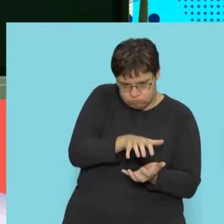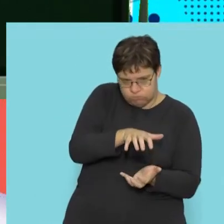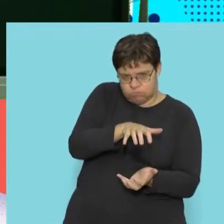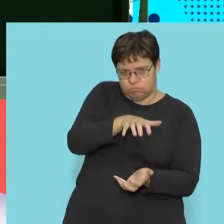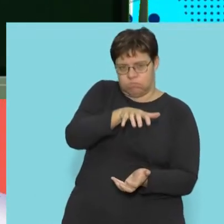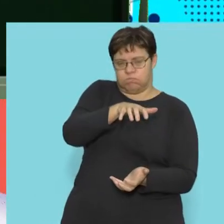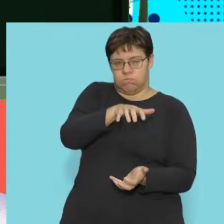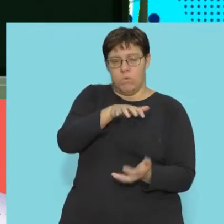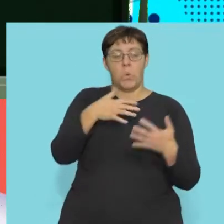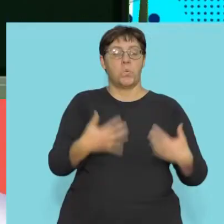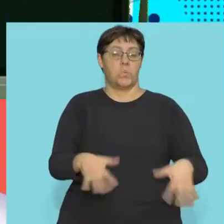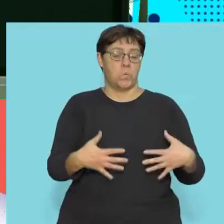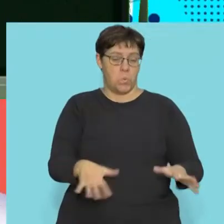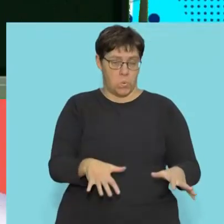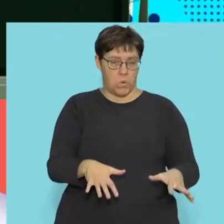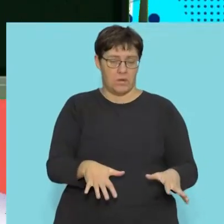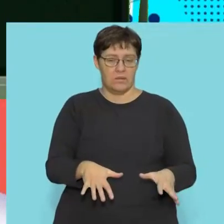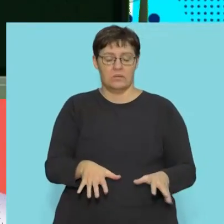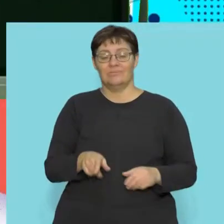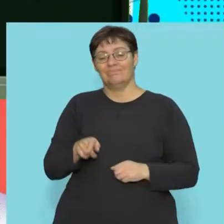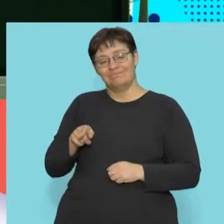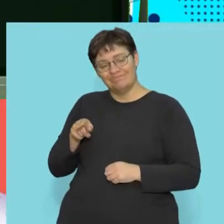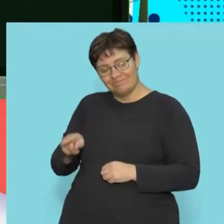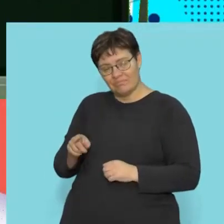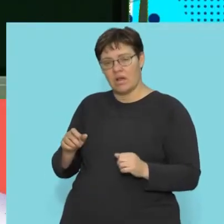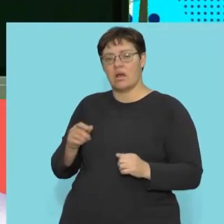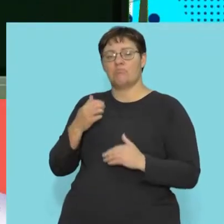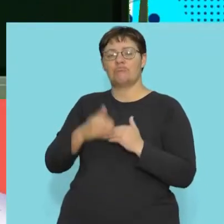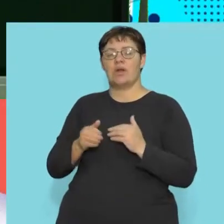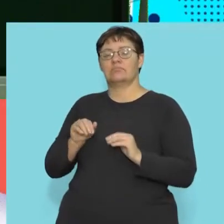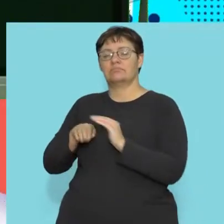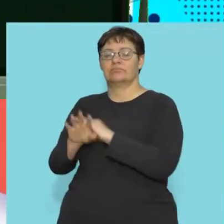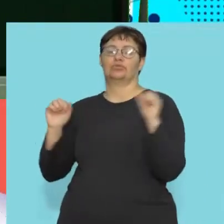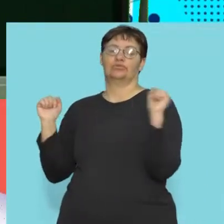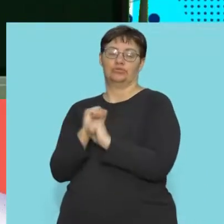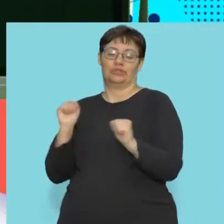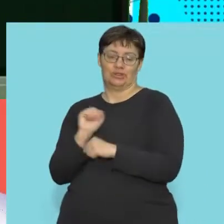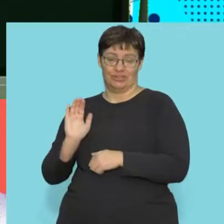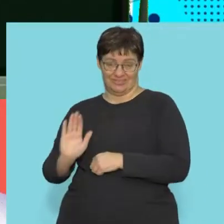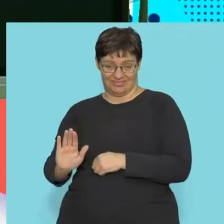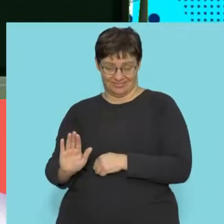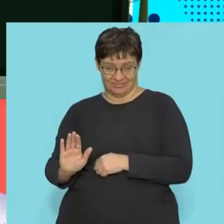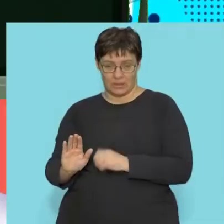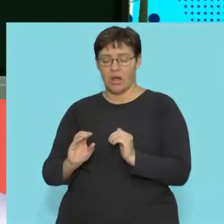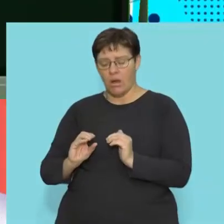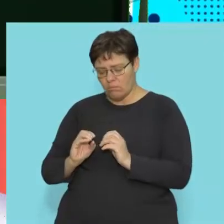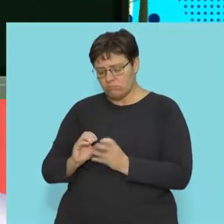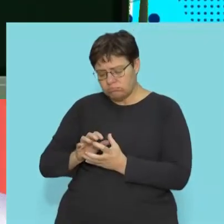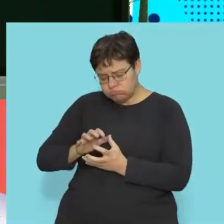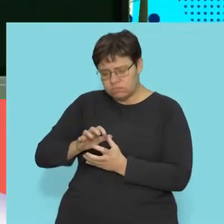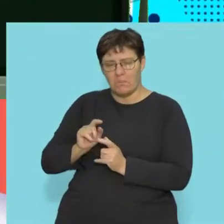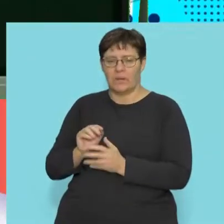bread rising significantly higher as compared to bread that is kept in a